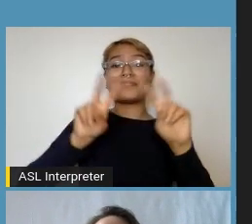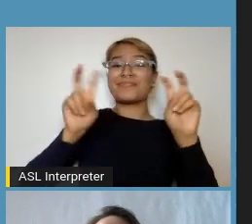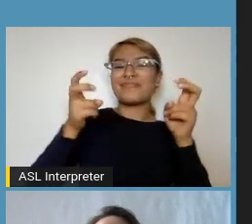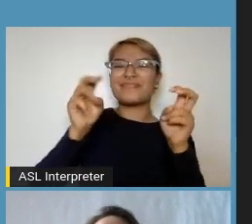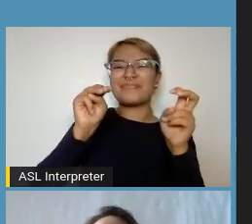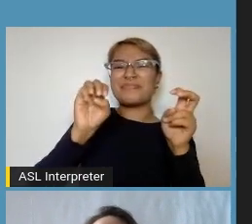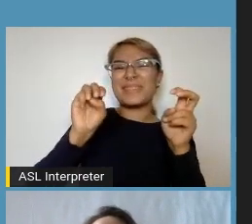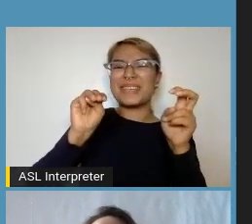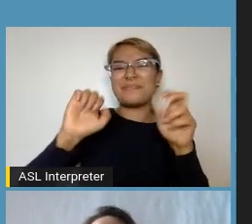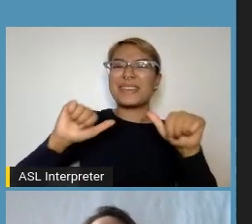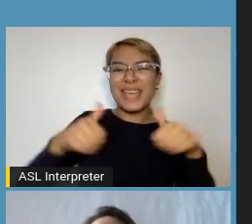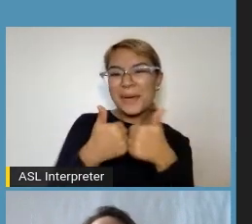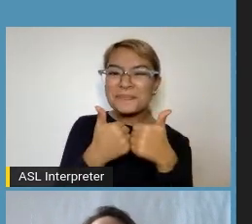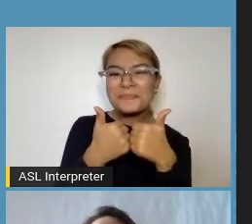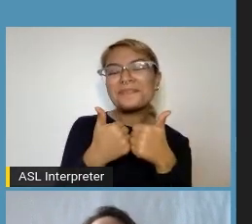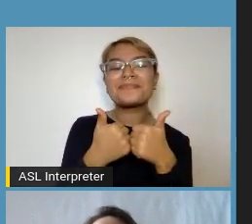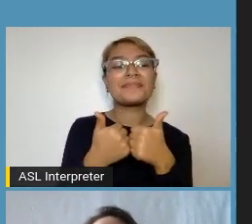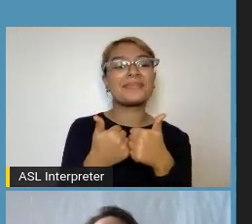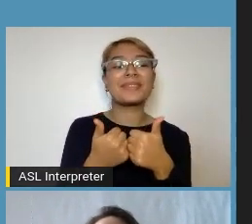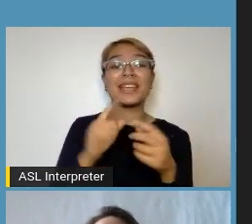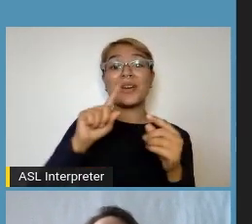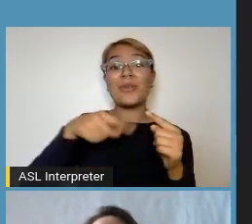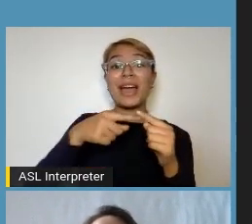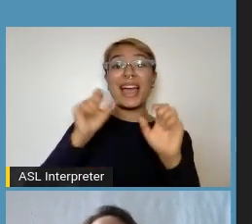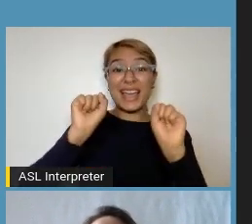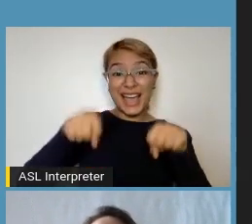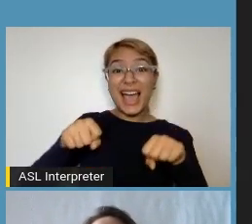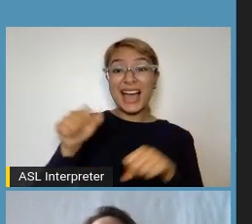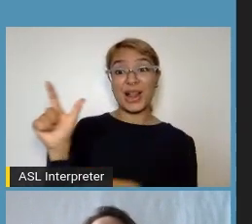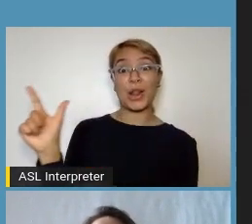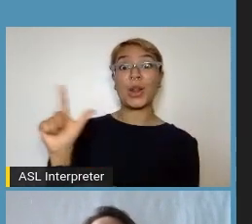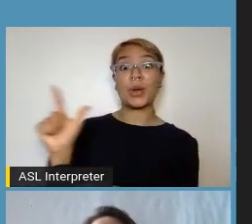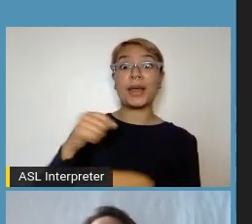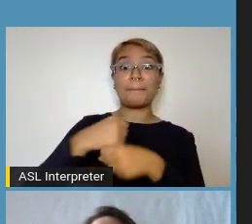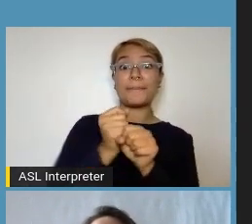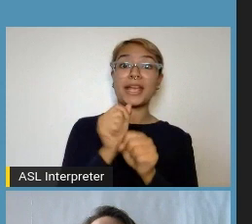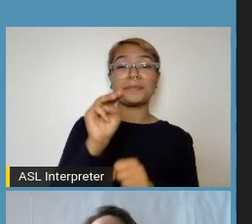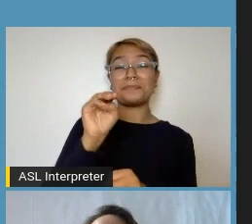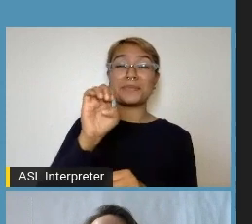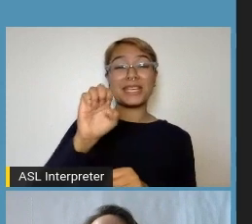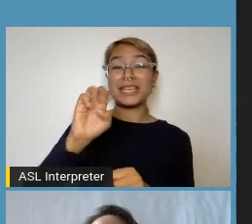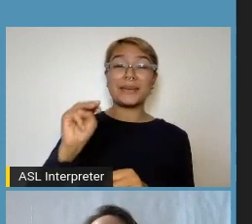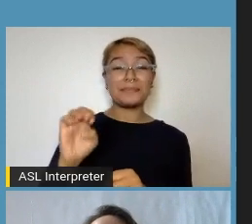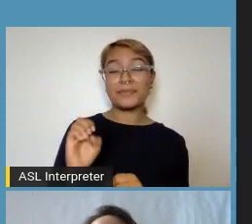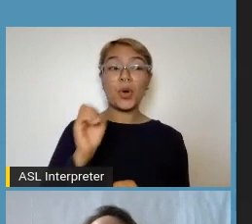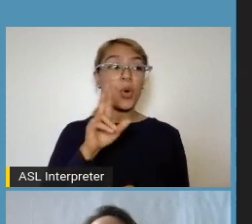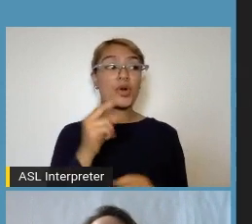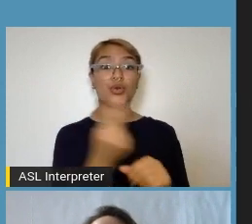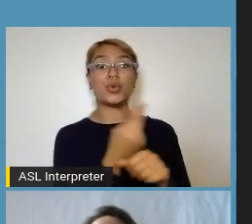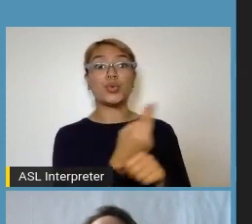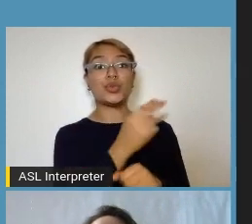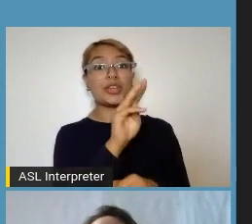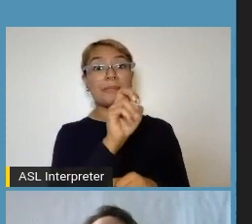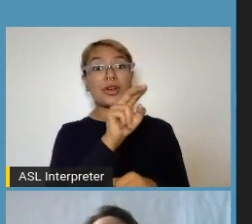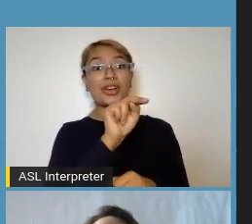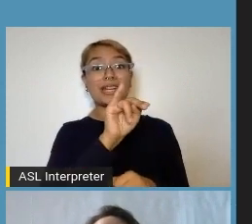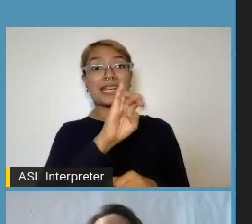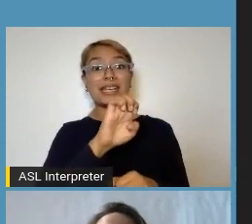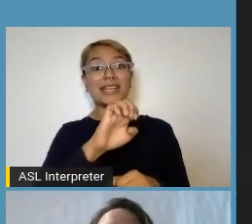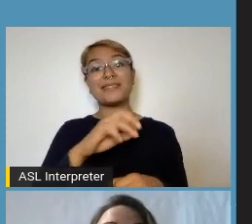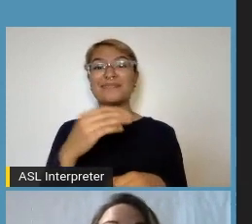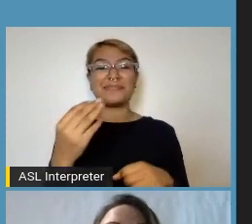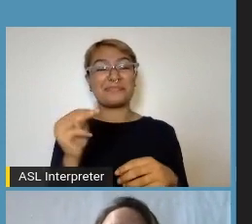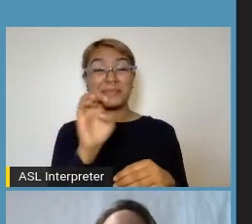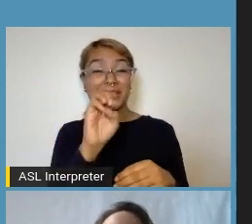Whenever there's an opportunity to turn Luna into a meme or put Bernie Sanders on our front porch, you can bet we're going to do it. Because history